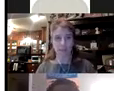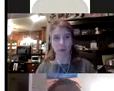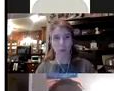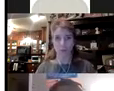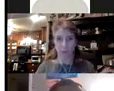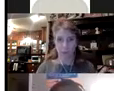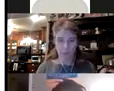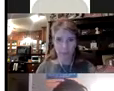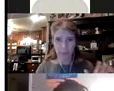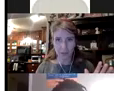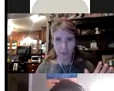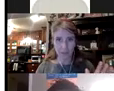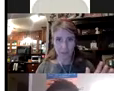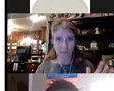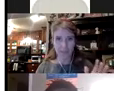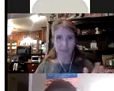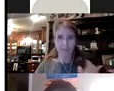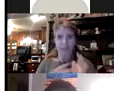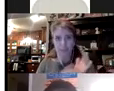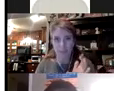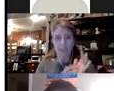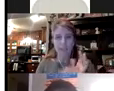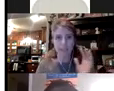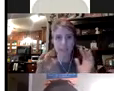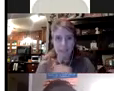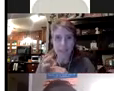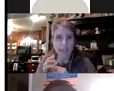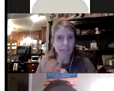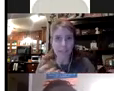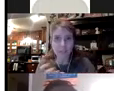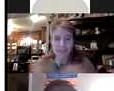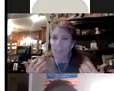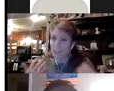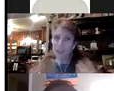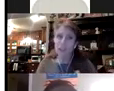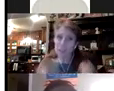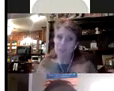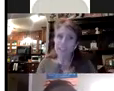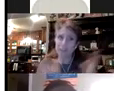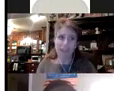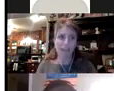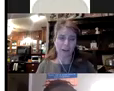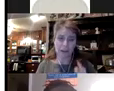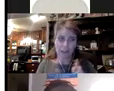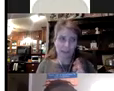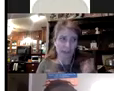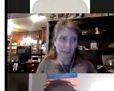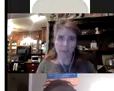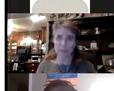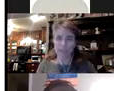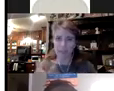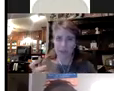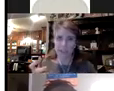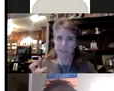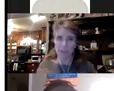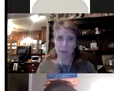healed of all wounds. You know, instead it's his hands had to, but you stab a knife or a nail through